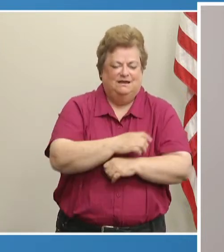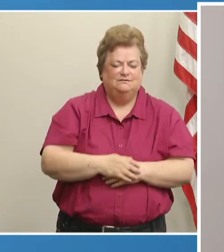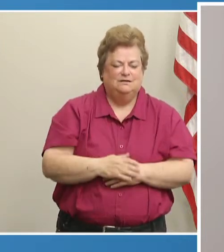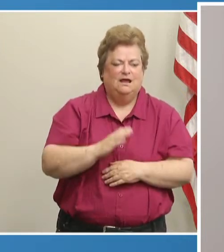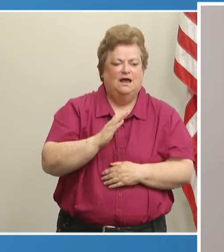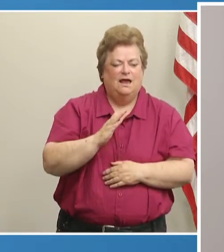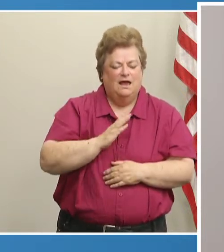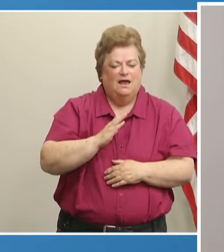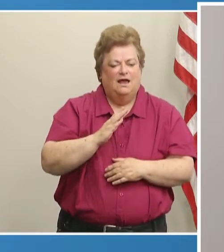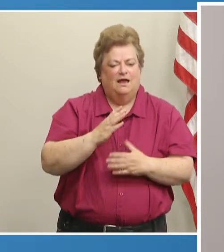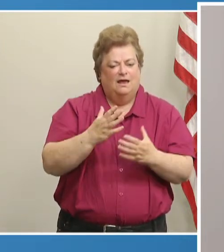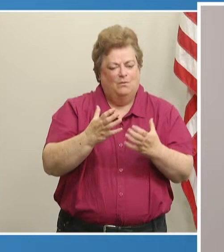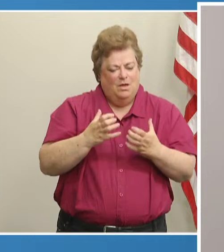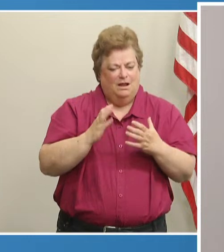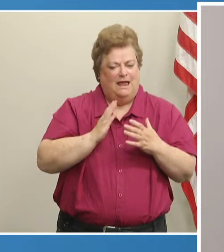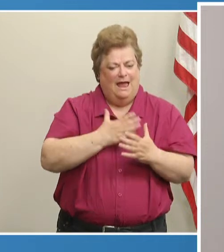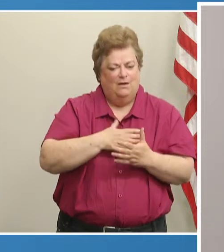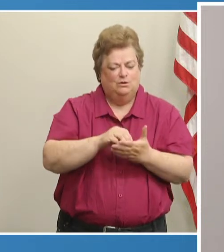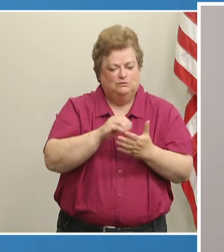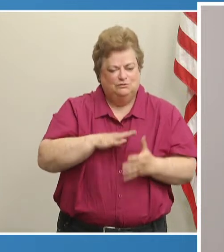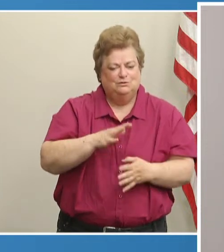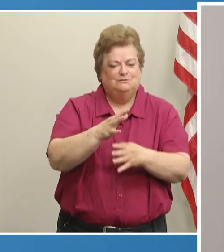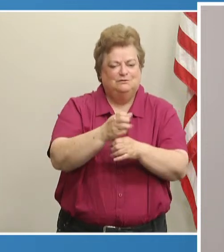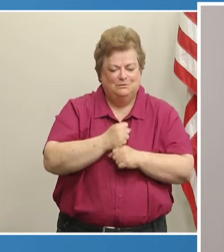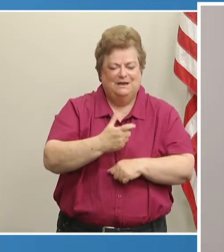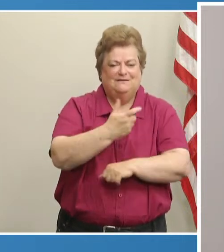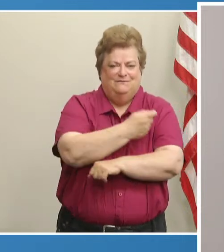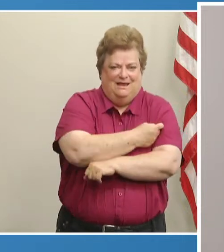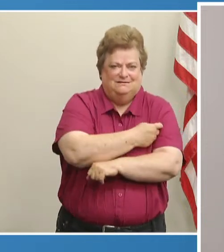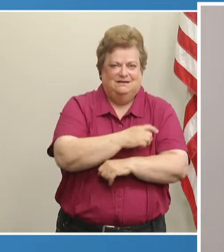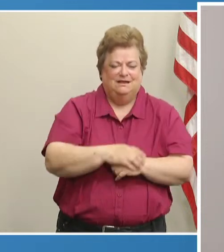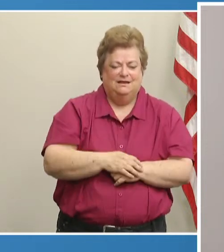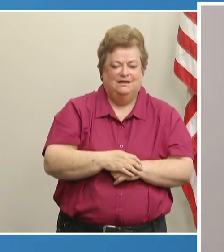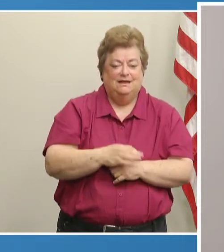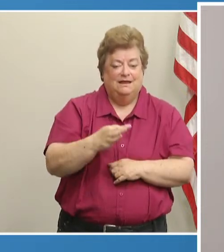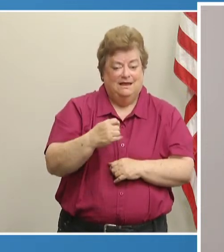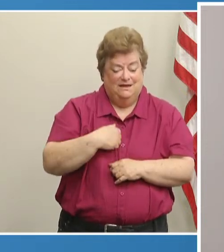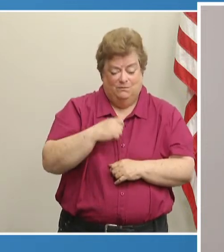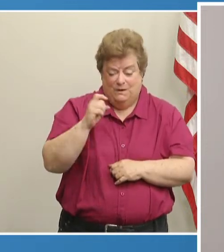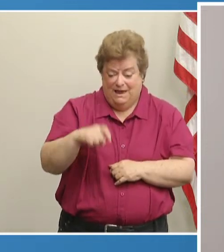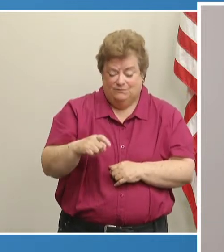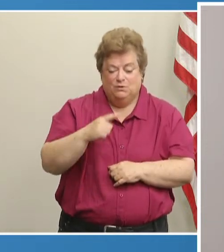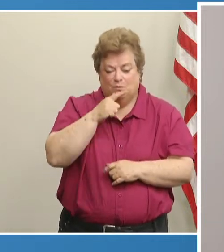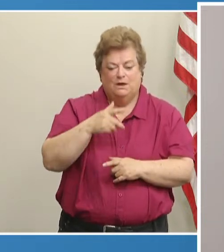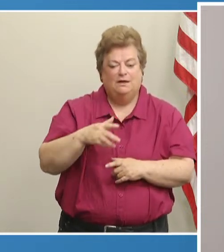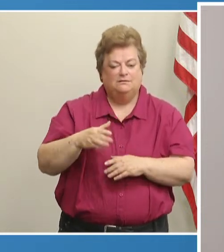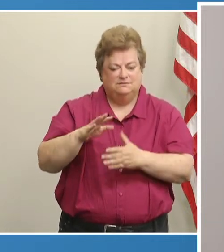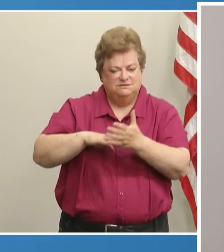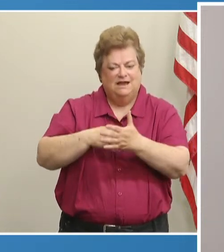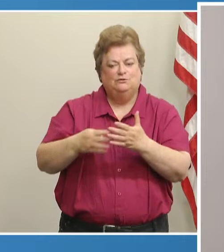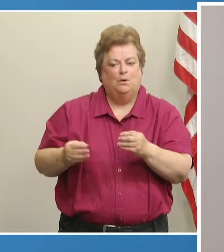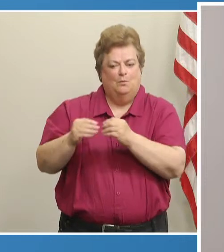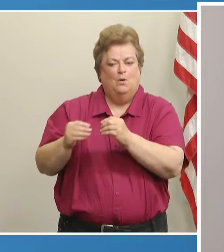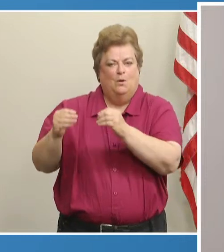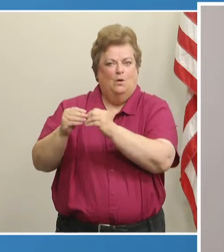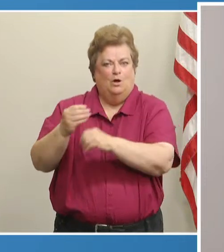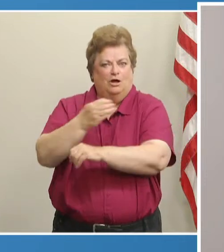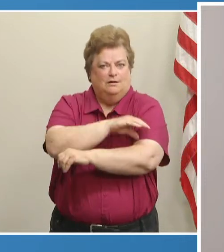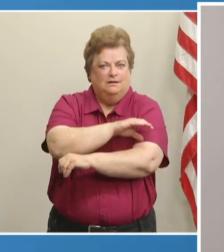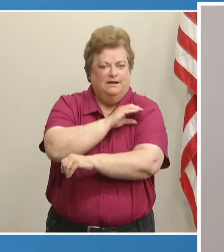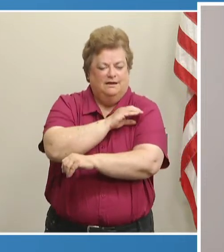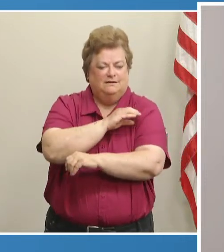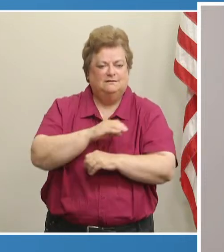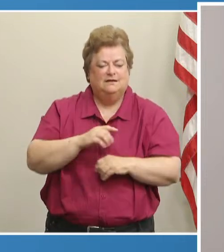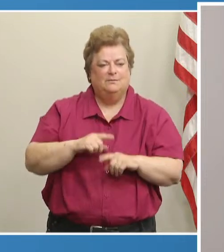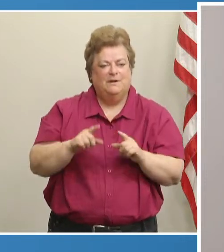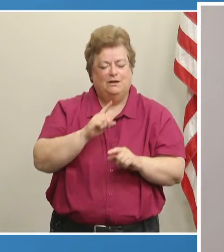to get vaccinated, and if need be, we'll schedule additional clinics. But the reality of it is we have